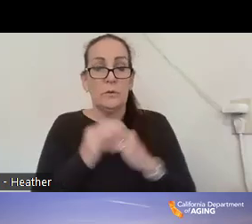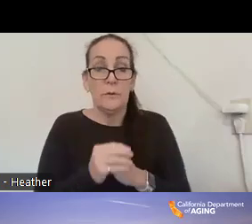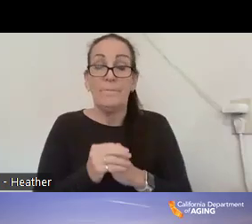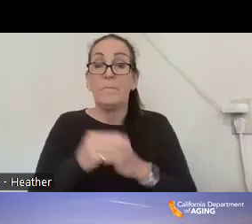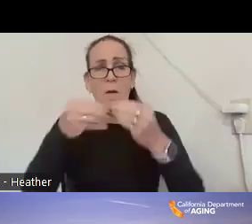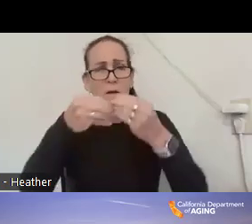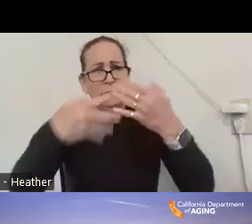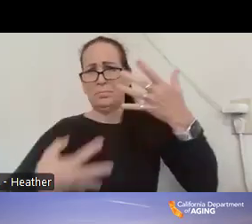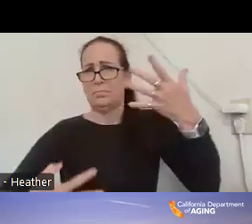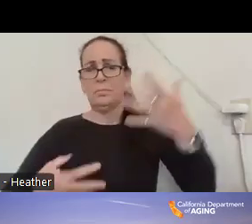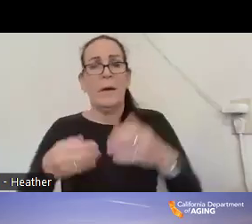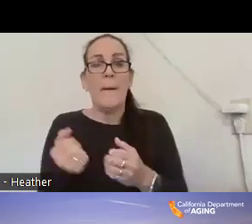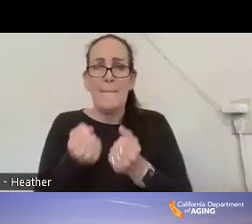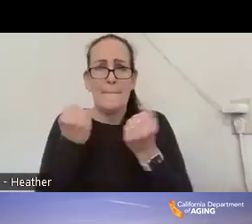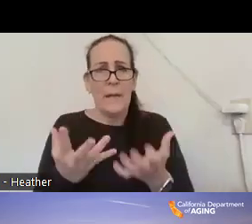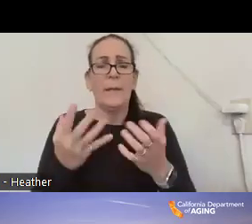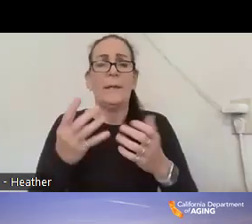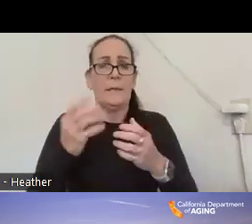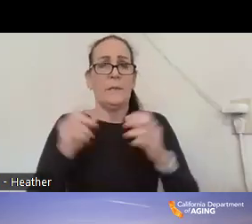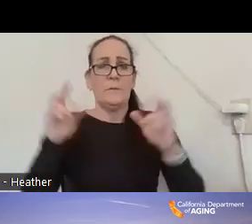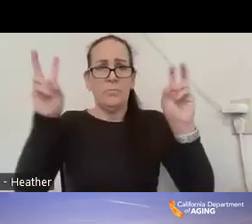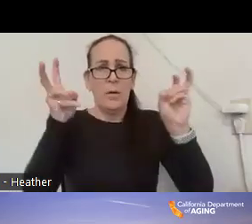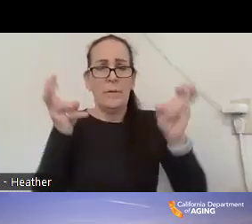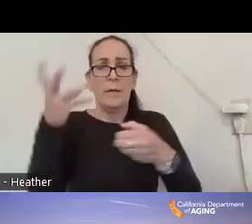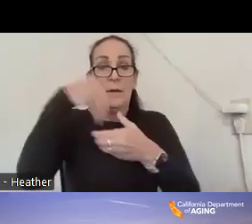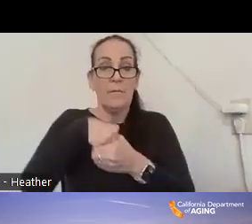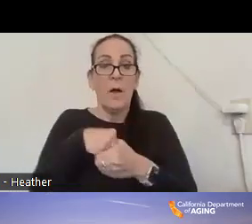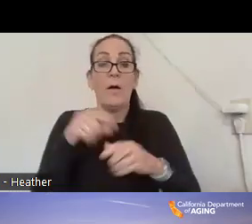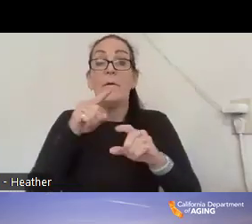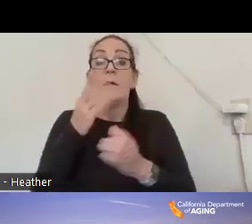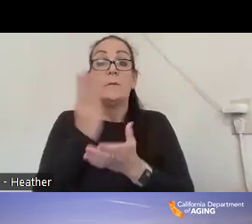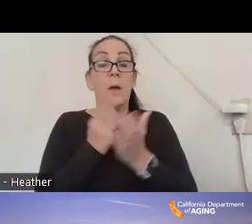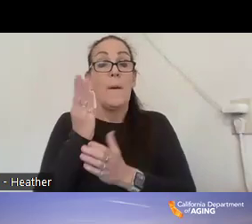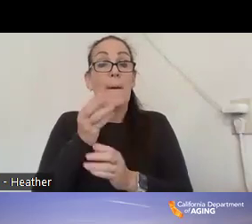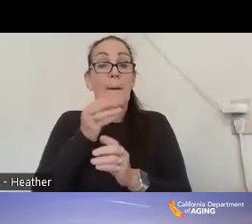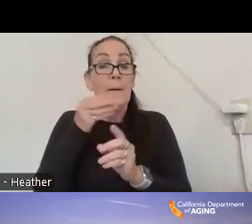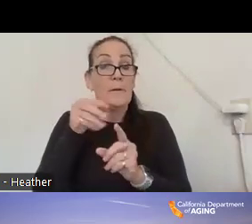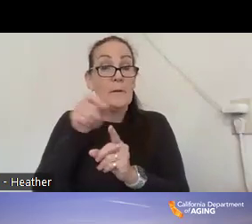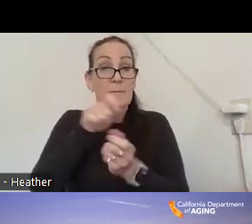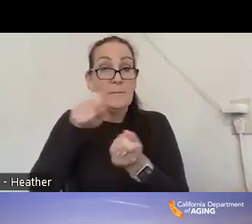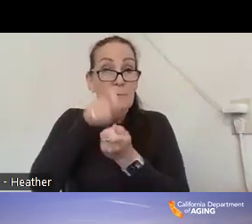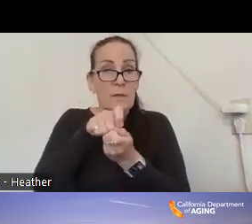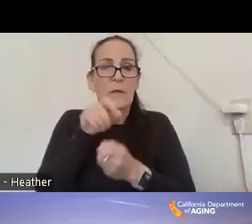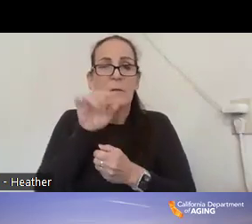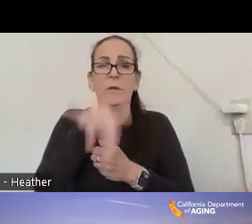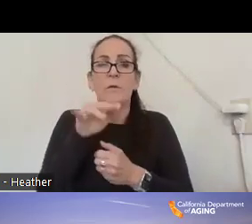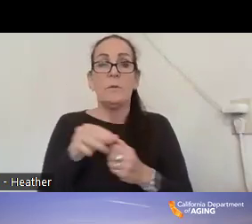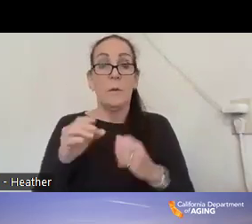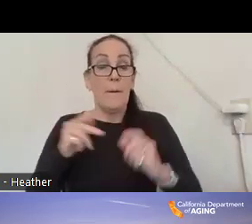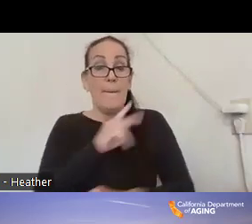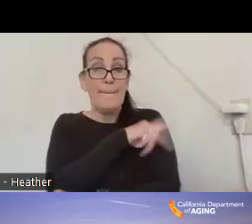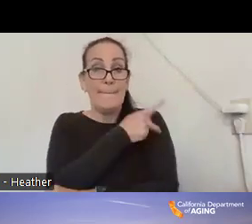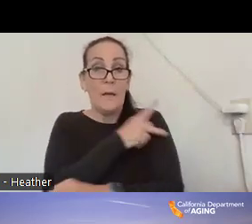other topics that were also included that were specific to patient conditions. So that also